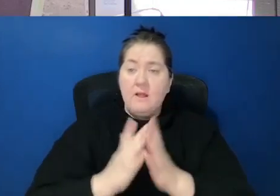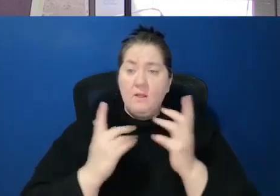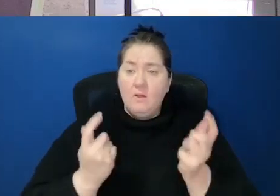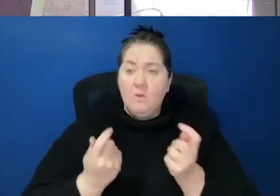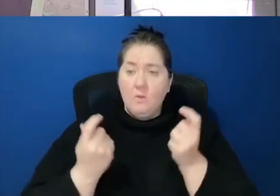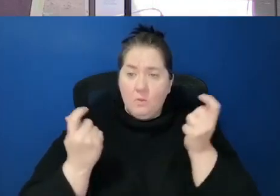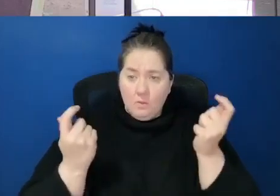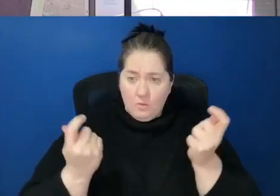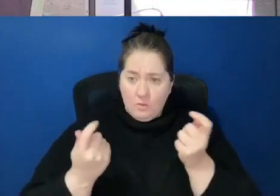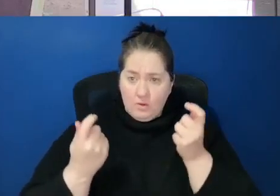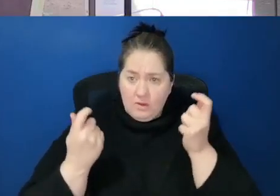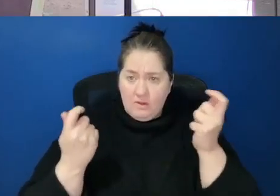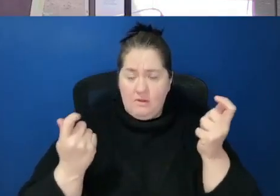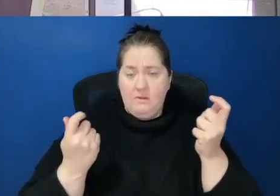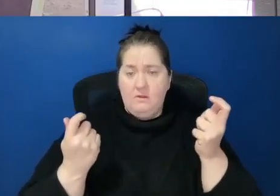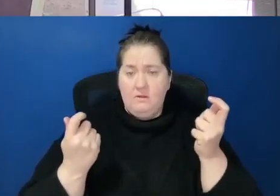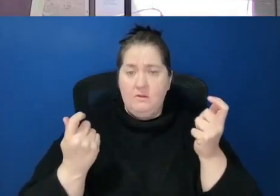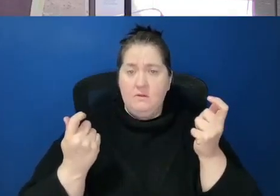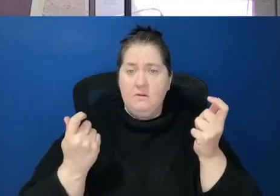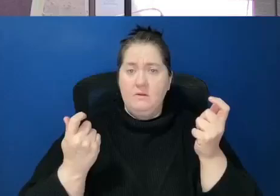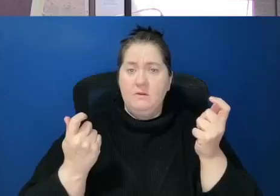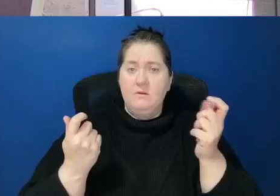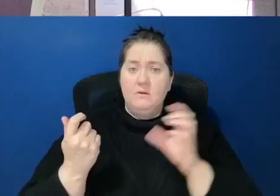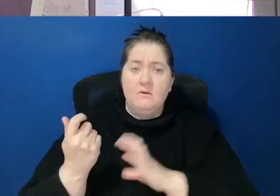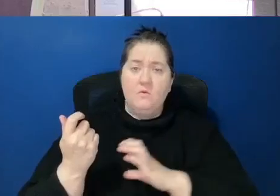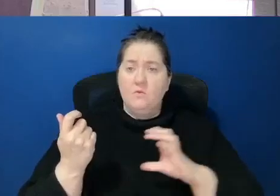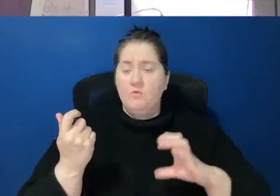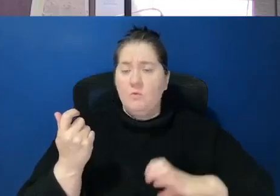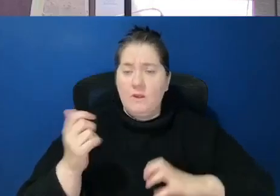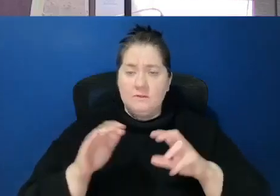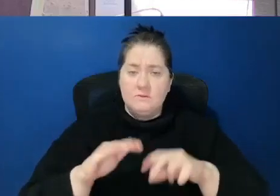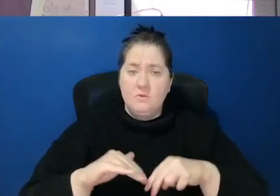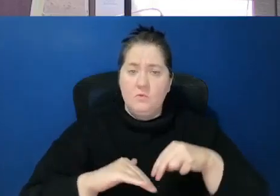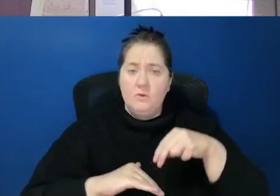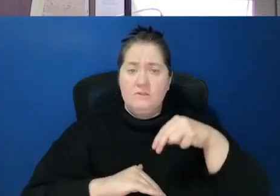hallelujah, Christ is